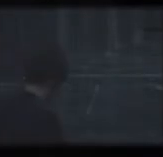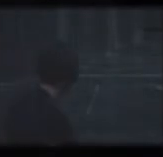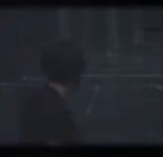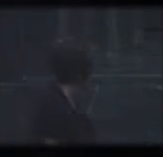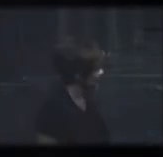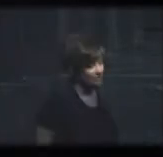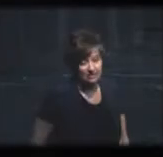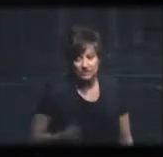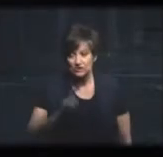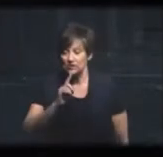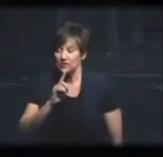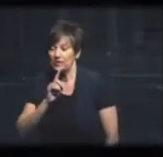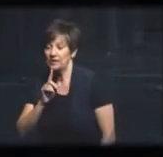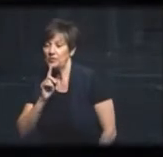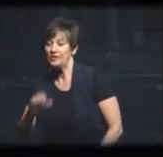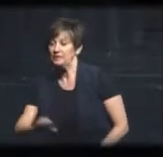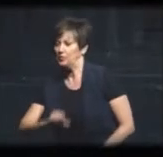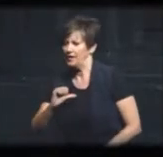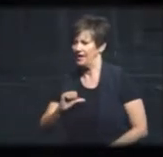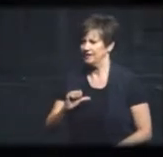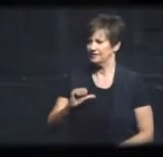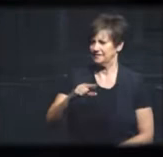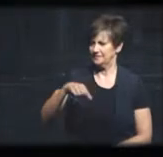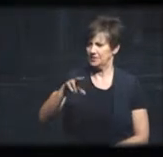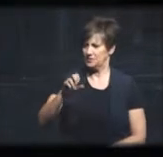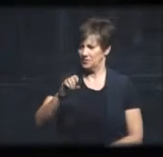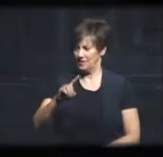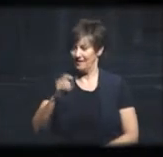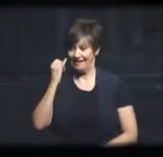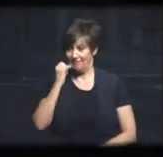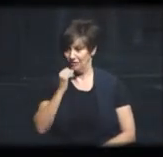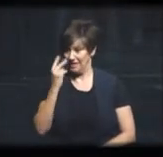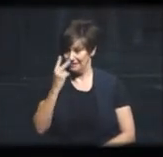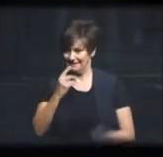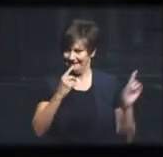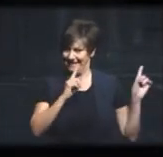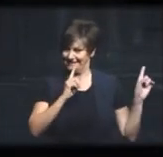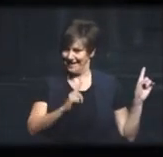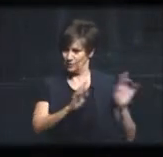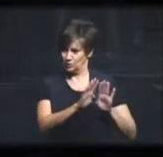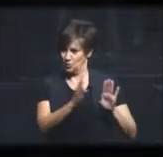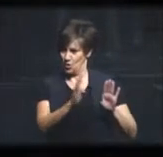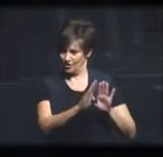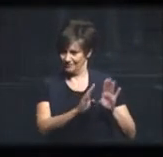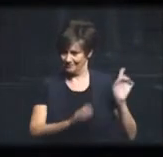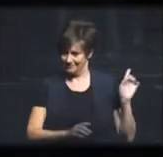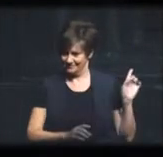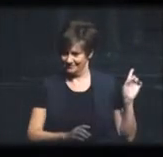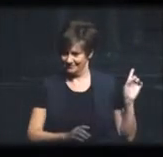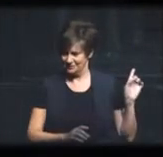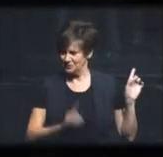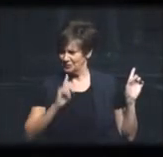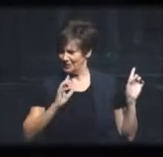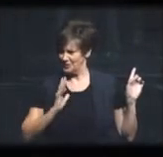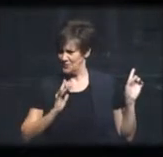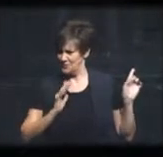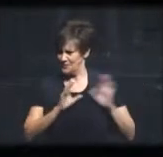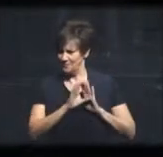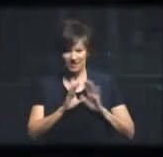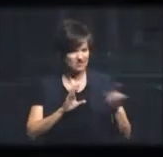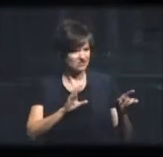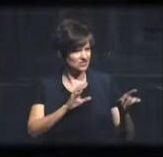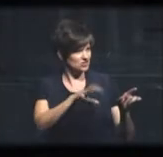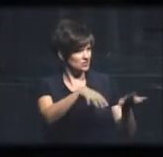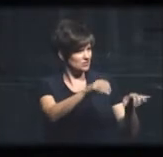is. If you haven't seen it, this is actually the door, and it's so, a super cool picture. Matt, did you take this